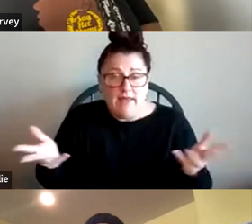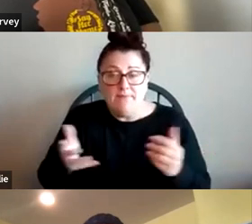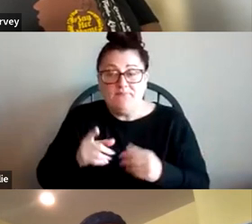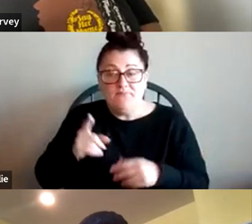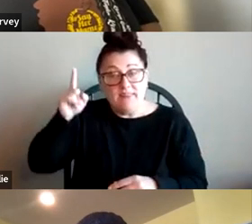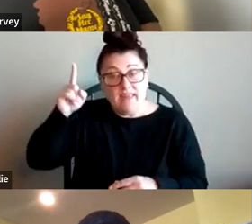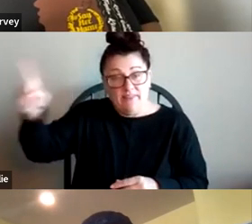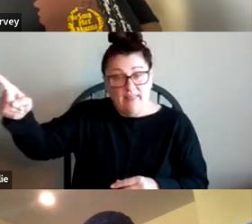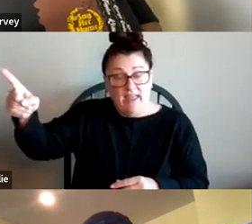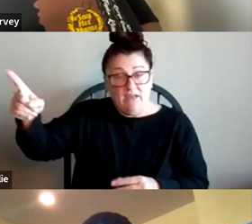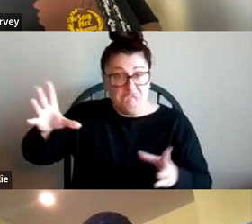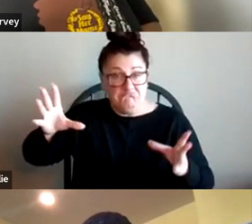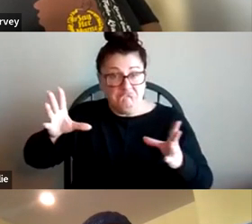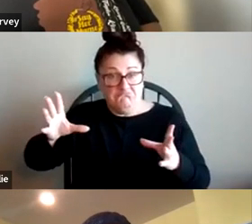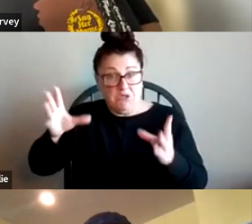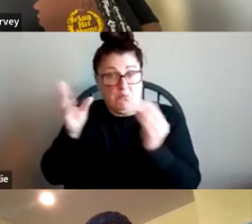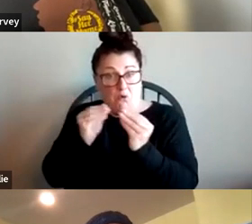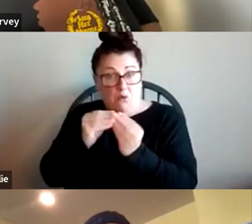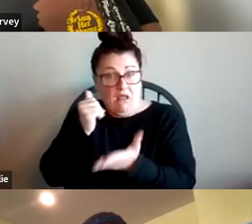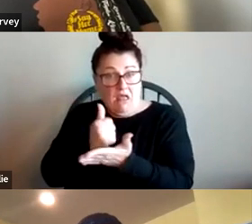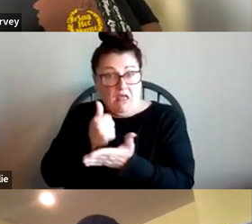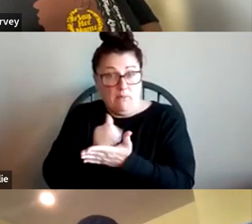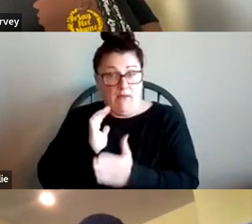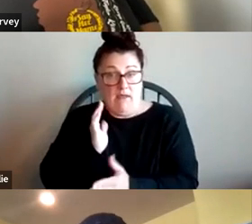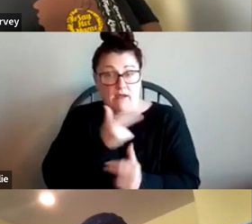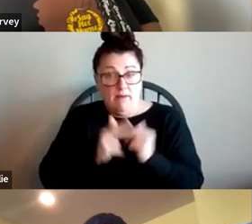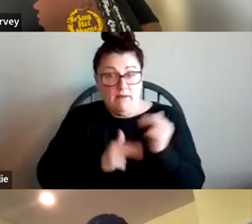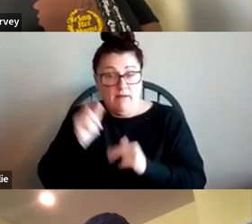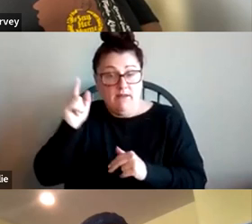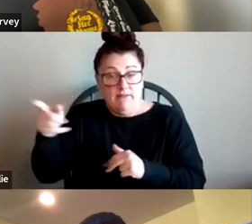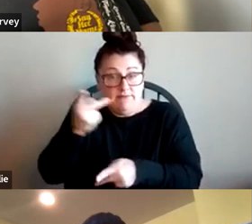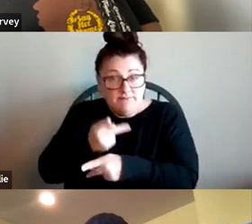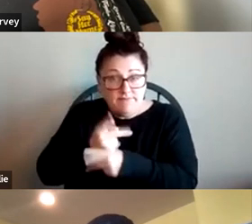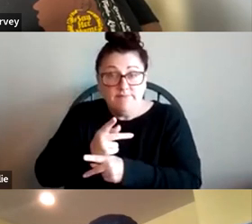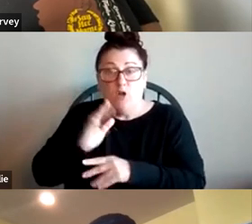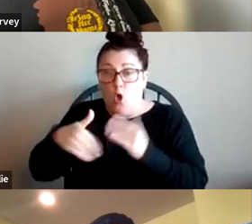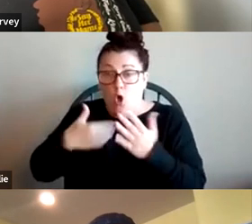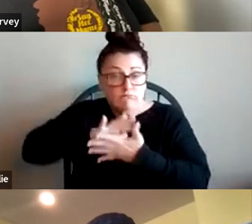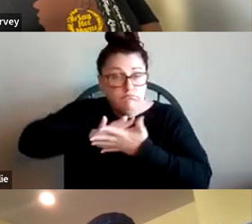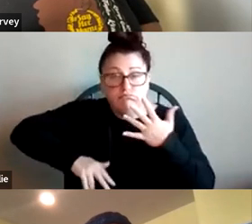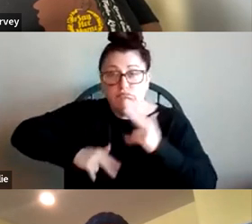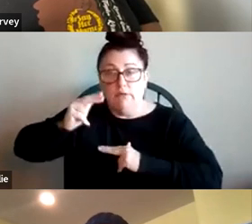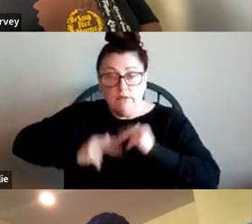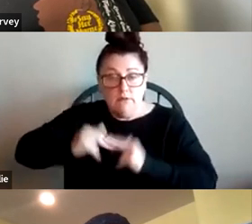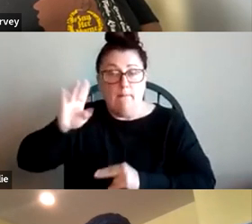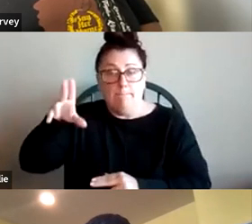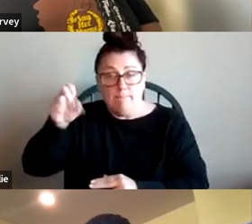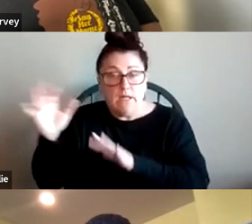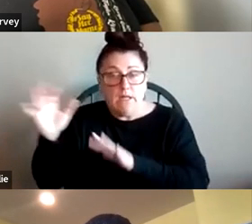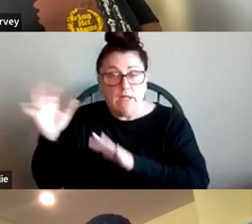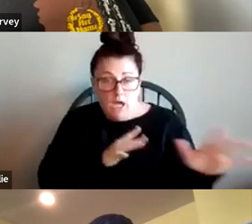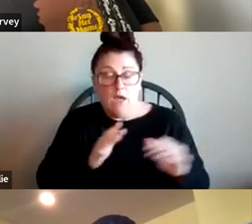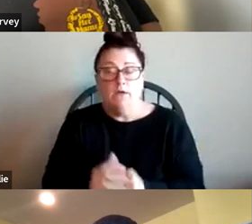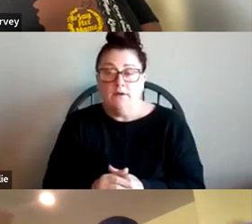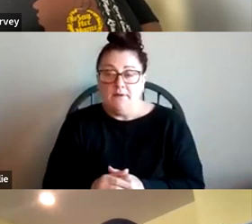they absorb the staff of facilities for BPS and they handle buildings and facilities and buses and all these operational